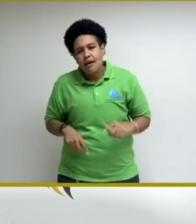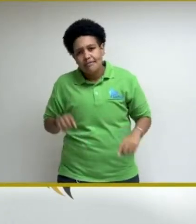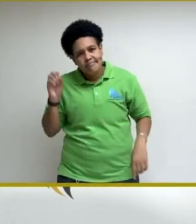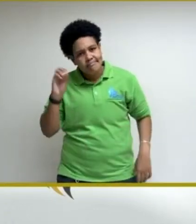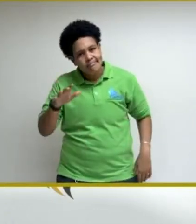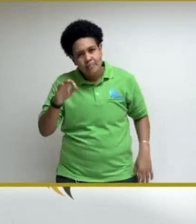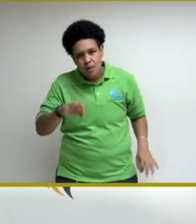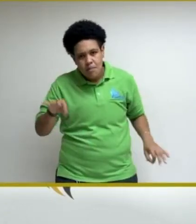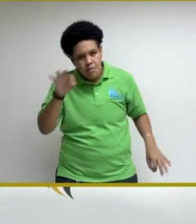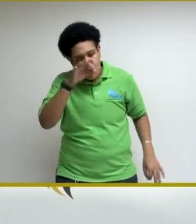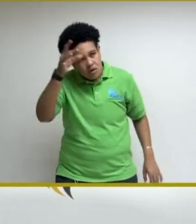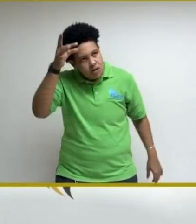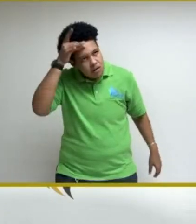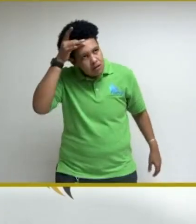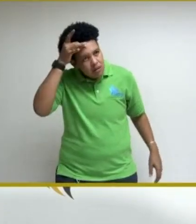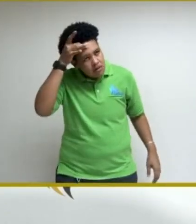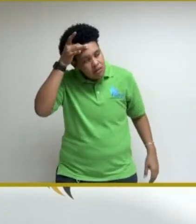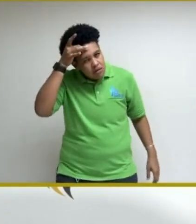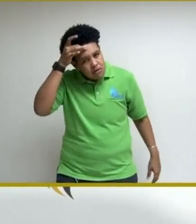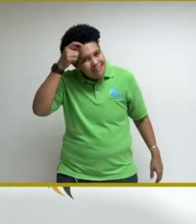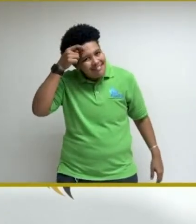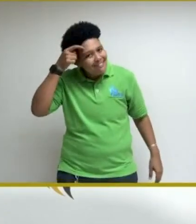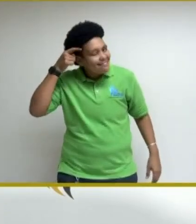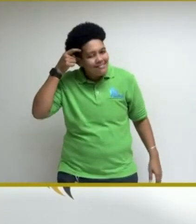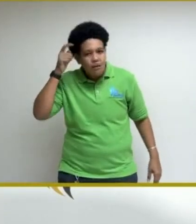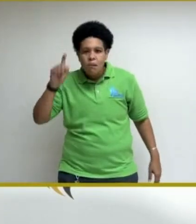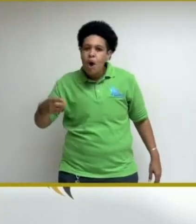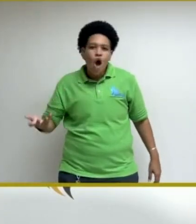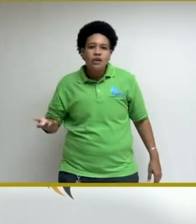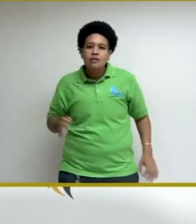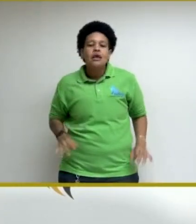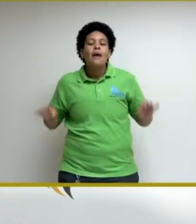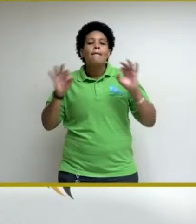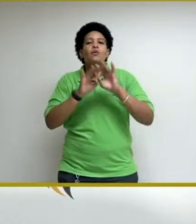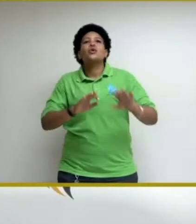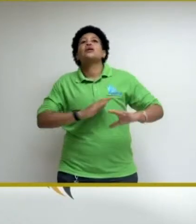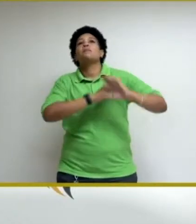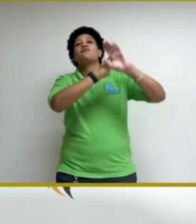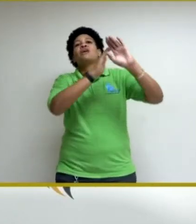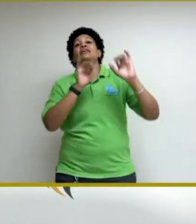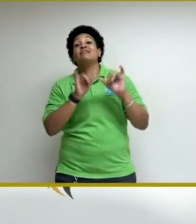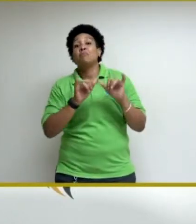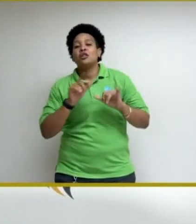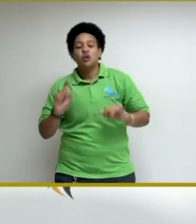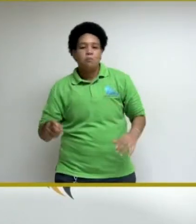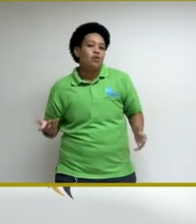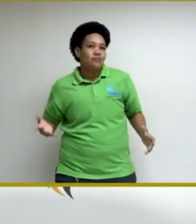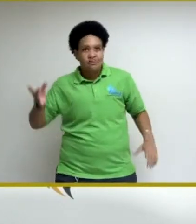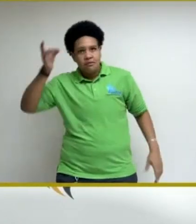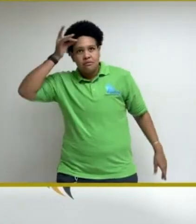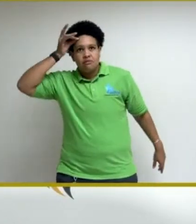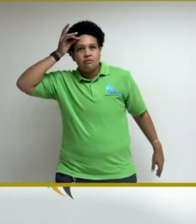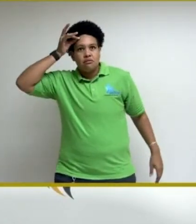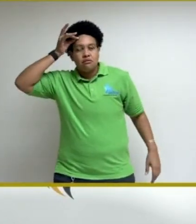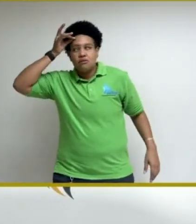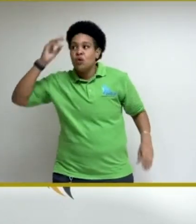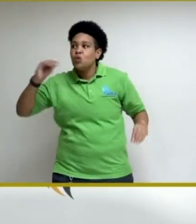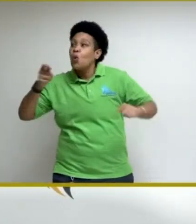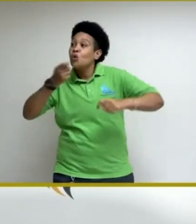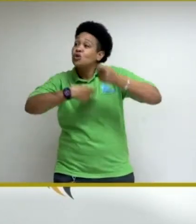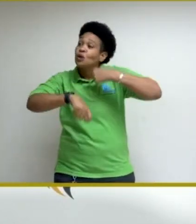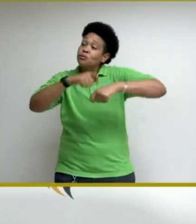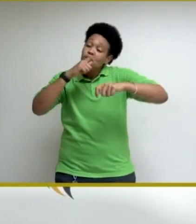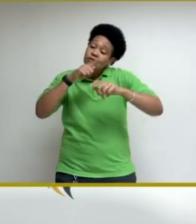a very important preventative measure. And as the CMO said earlier, there's no substitute for the